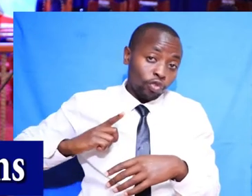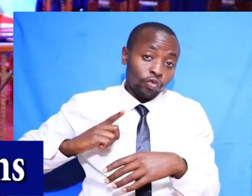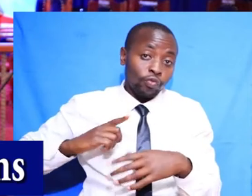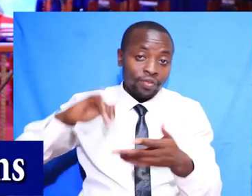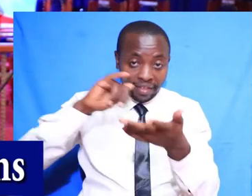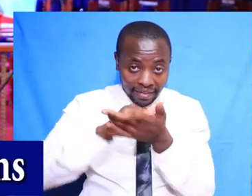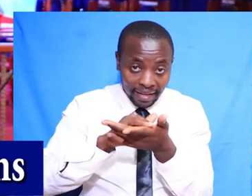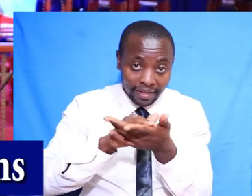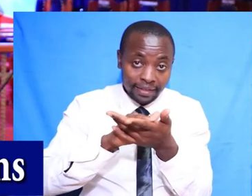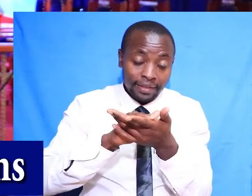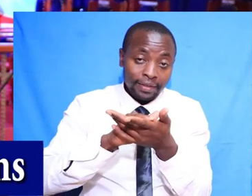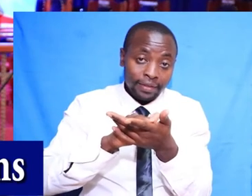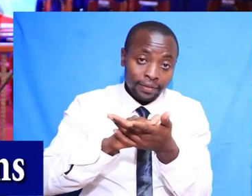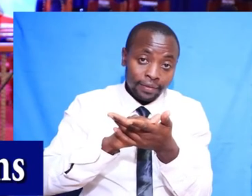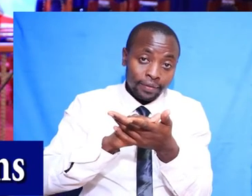that